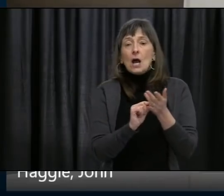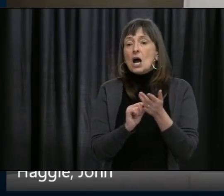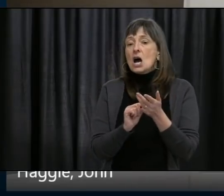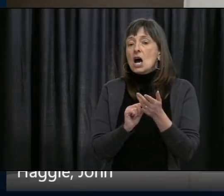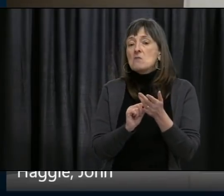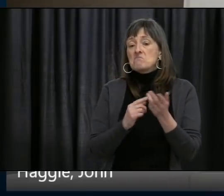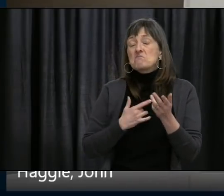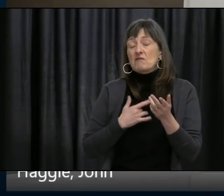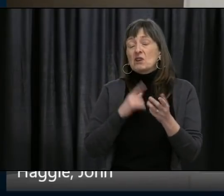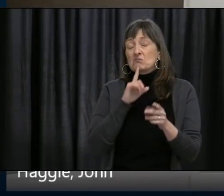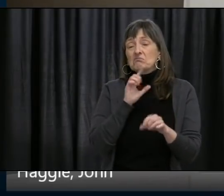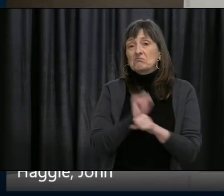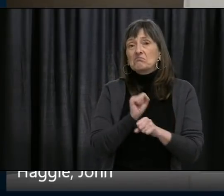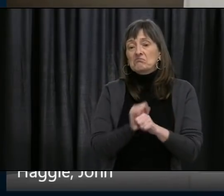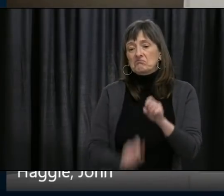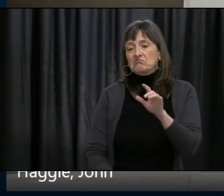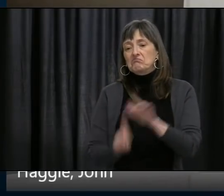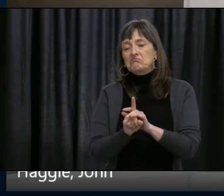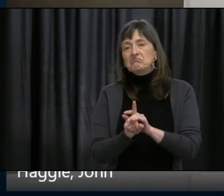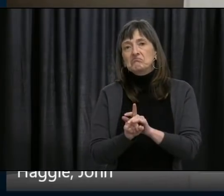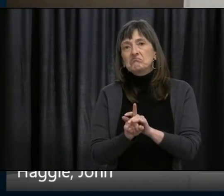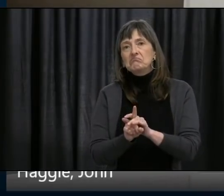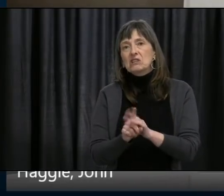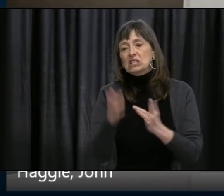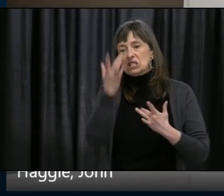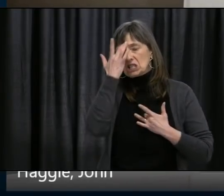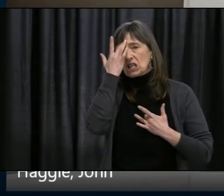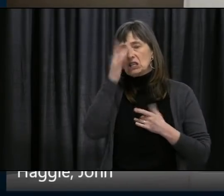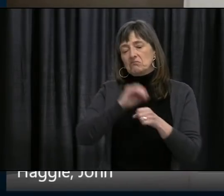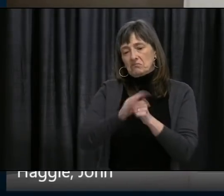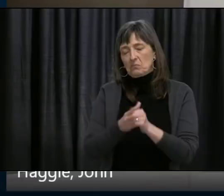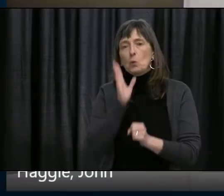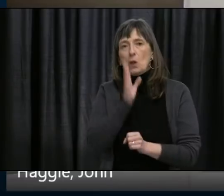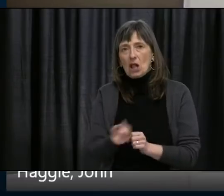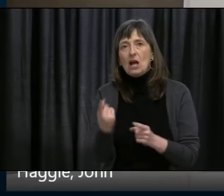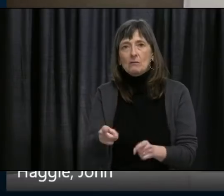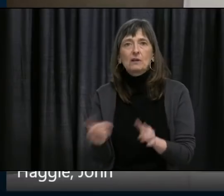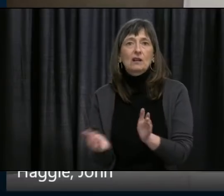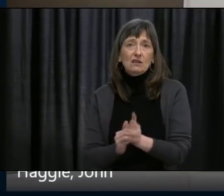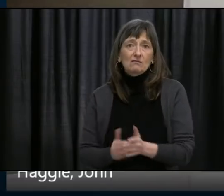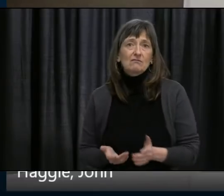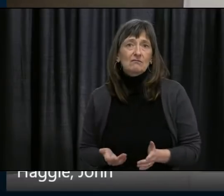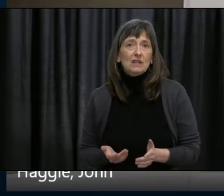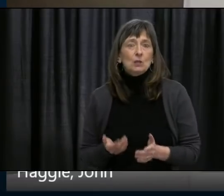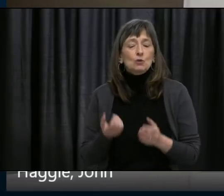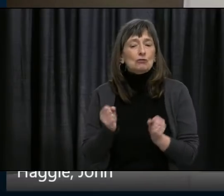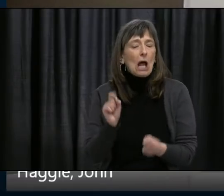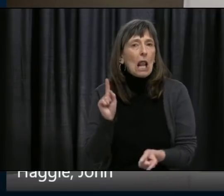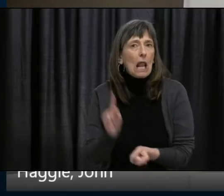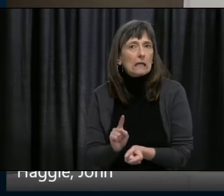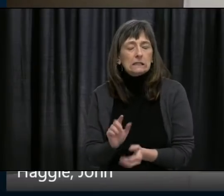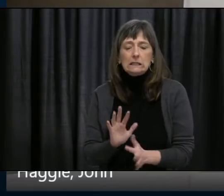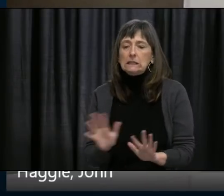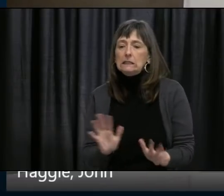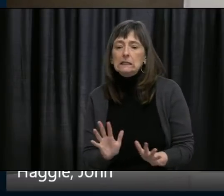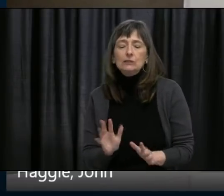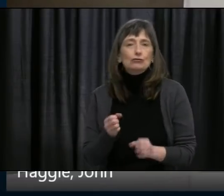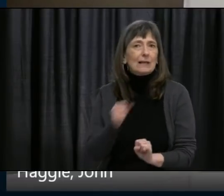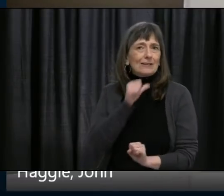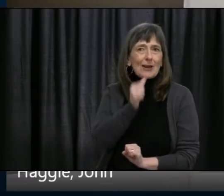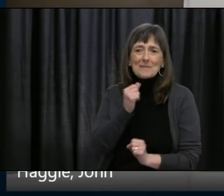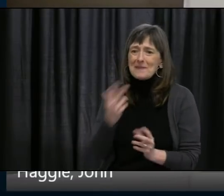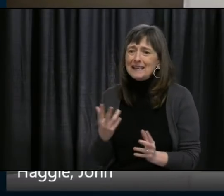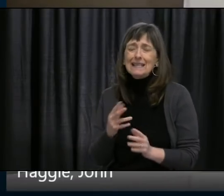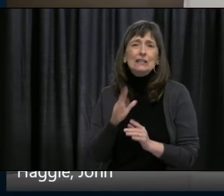And we just have to be conscious of that and reduce the chance as best we can. But there is no avenue out of this that is